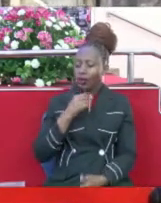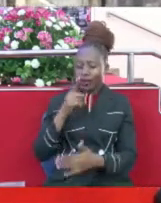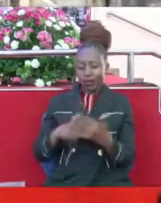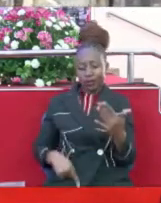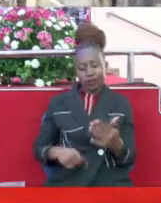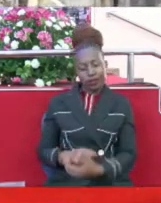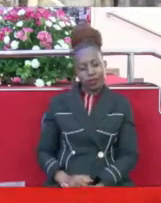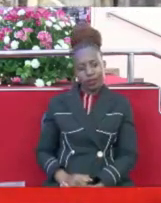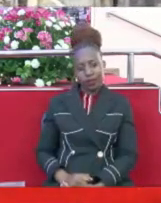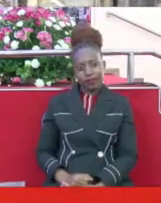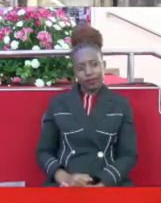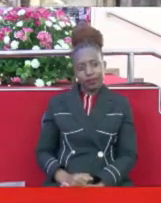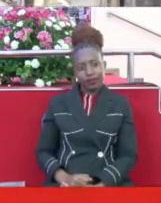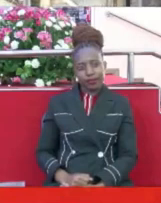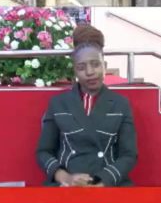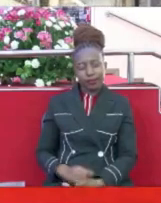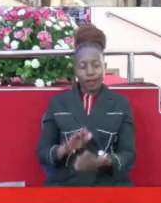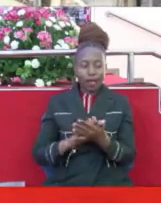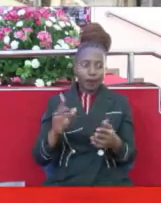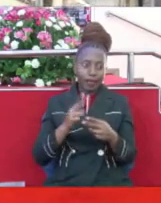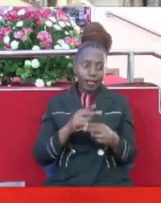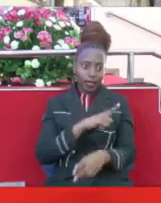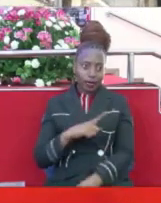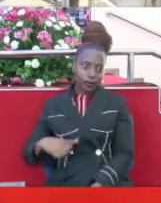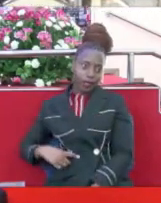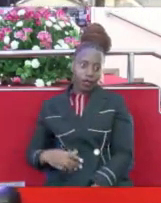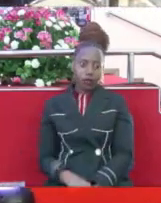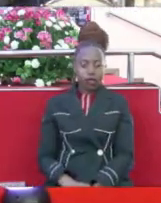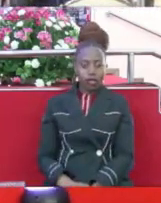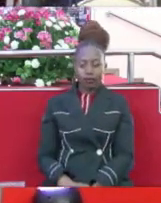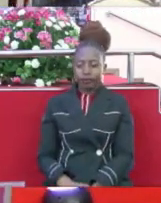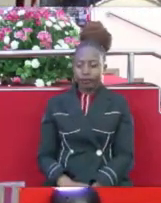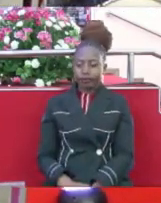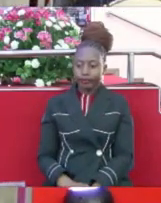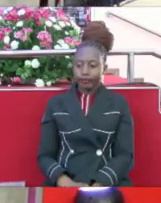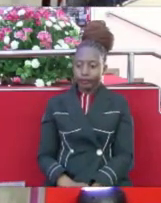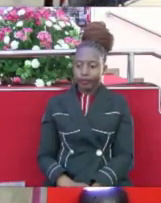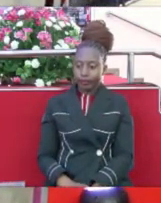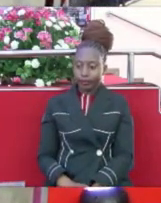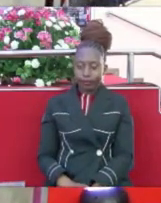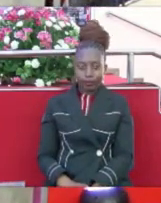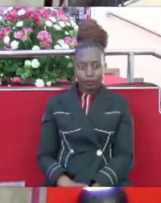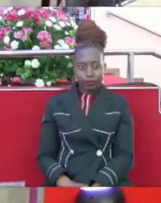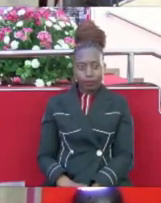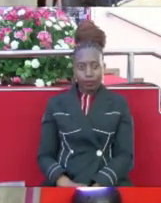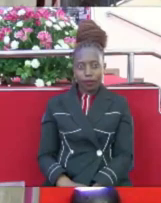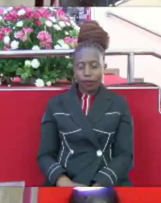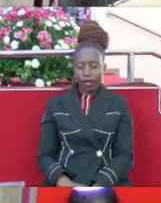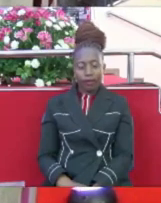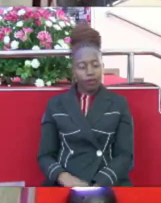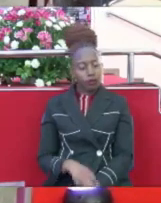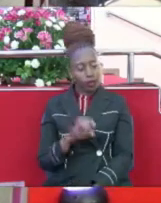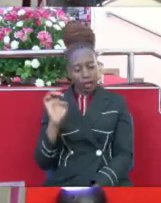Je, wahitaji mimi nikufanyie nini? Praise the name of the Lord. Anasifiwe. Elijah looked at him and so now he is ready to receive. Elia akaangalia